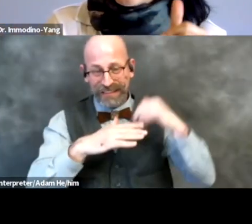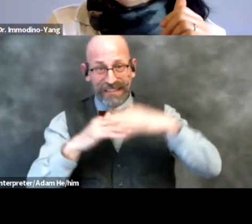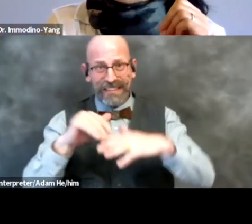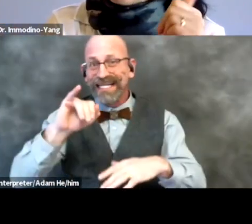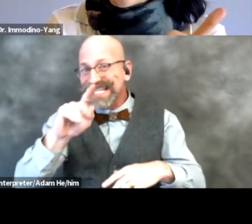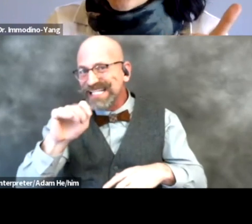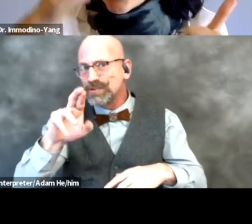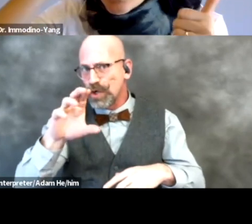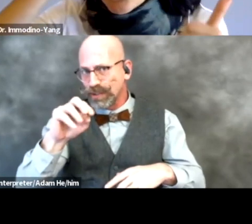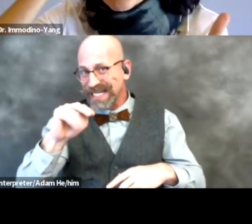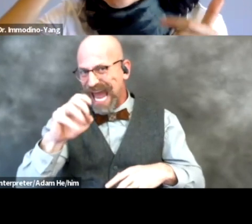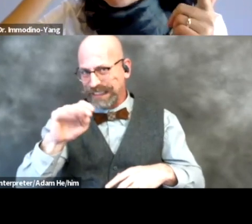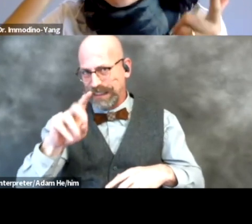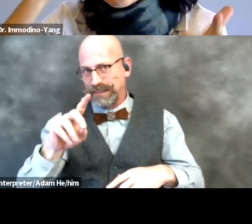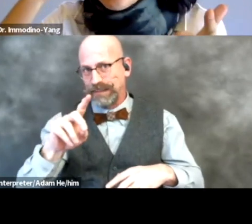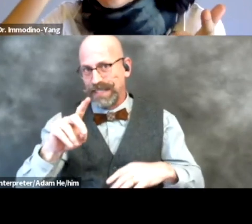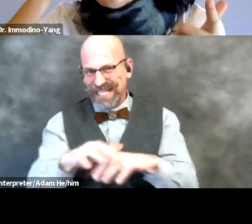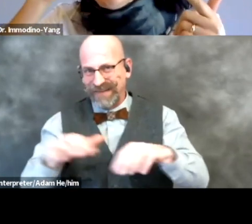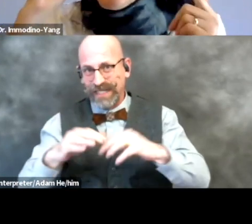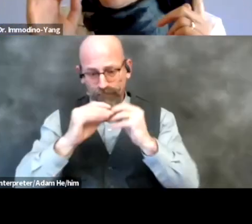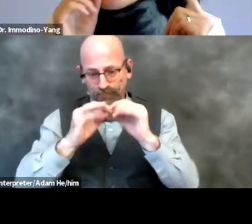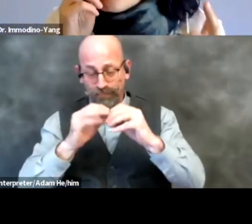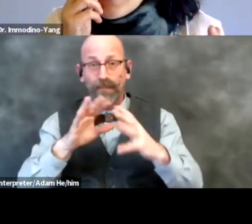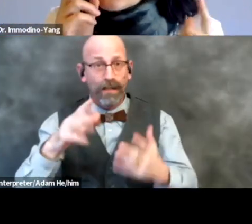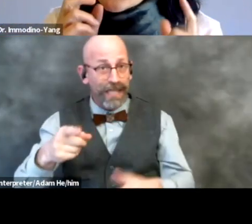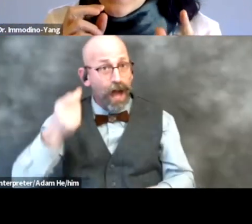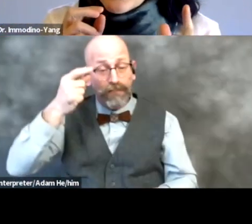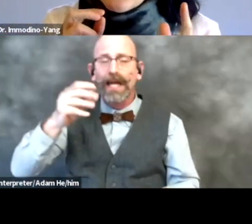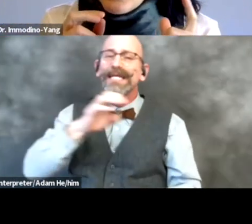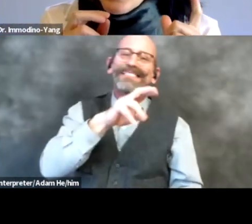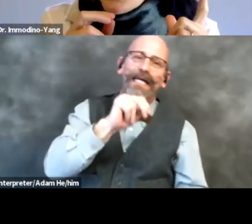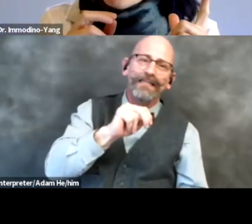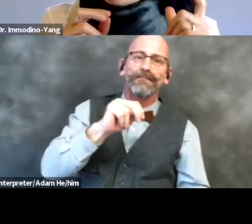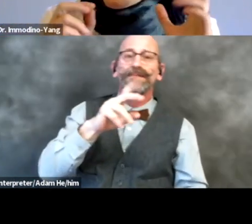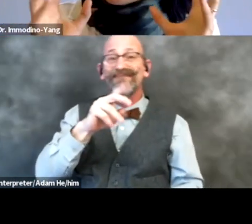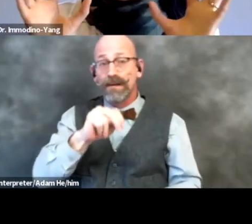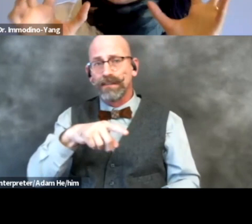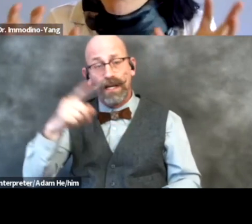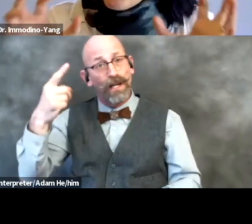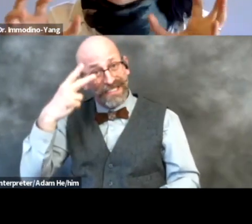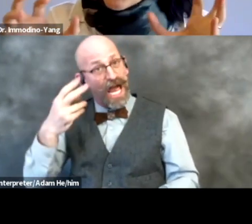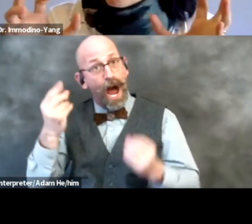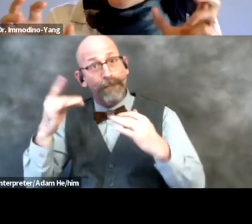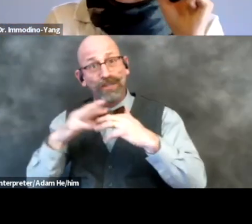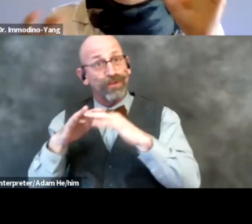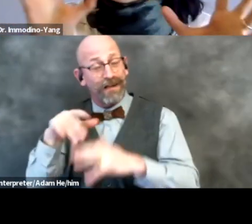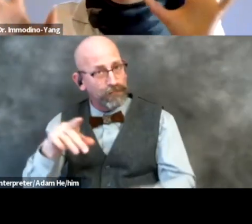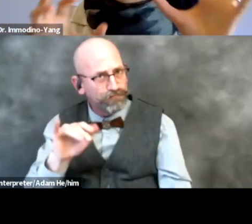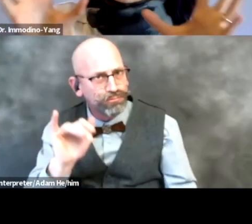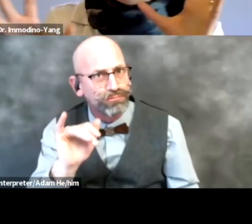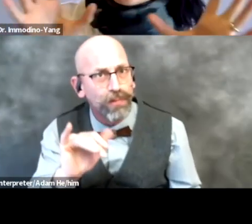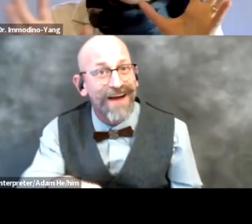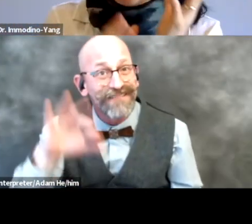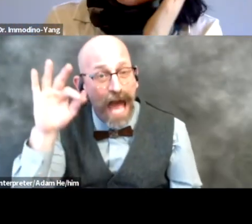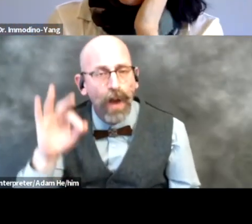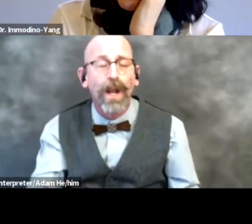transcendent thinking, which is here the executive control and the default mode. And what we find is that the level of